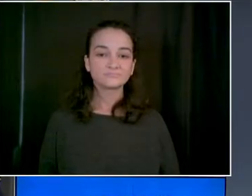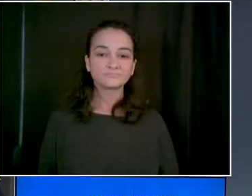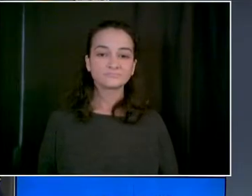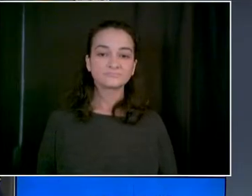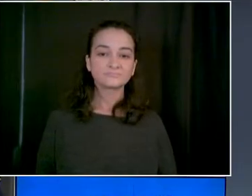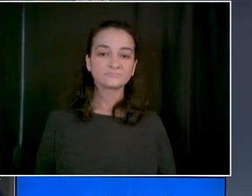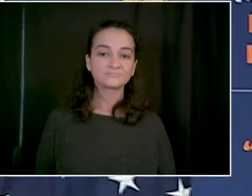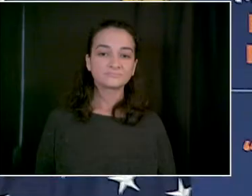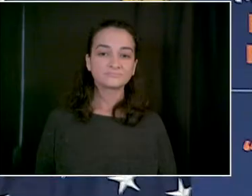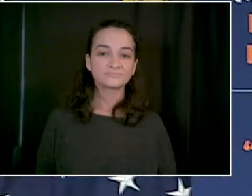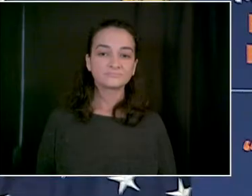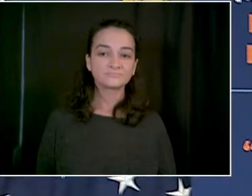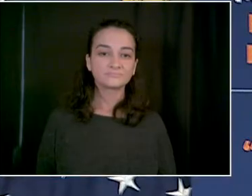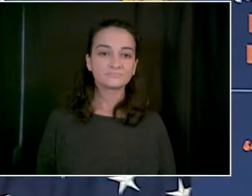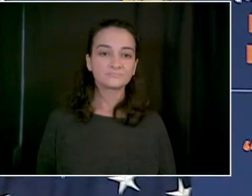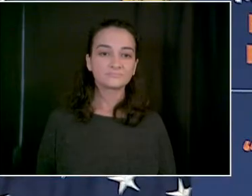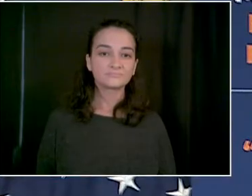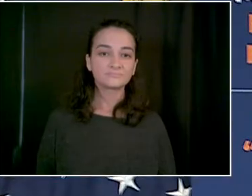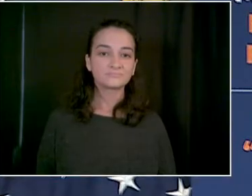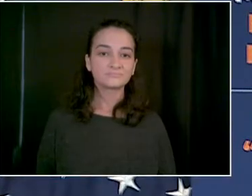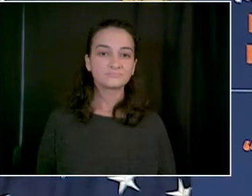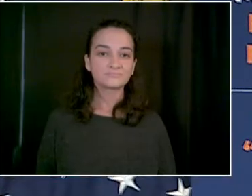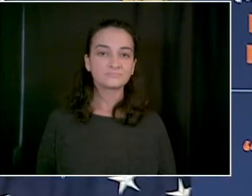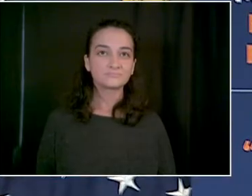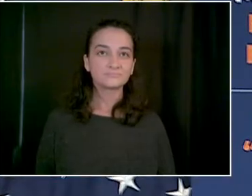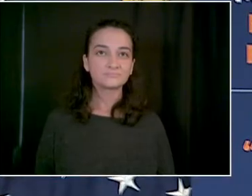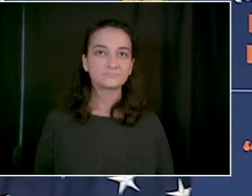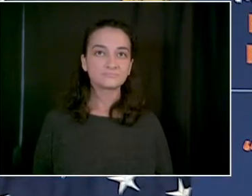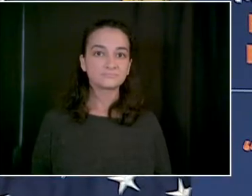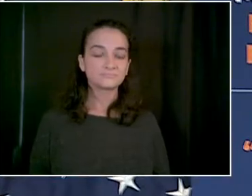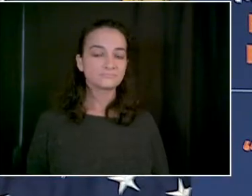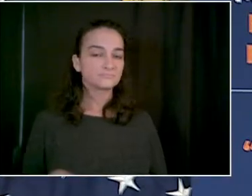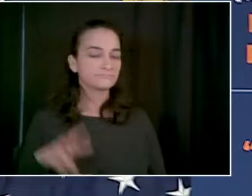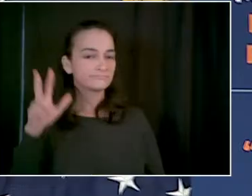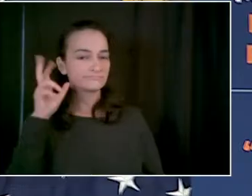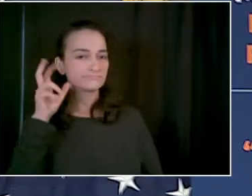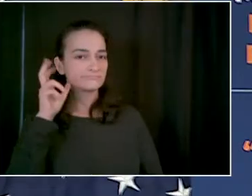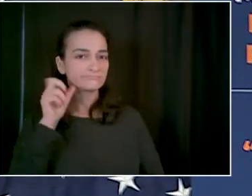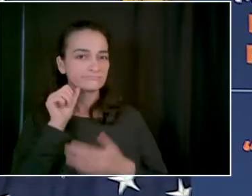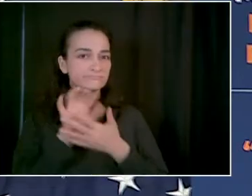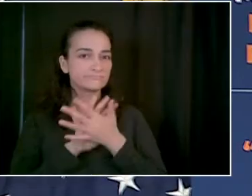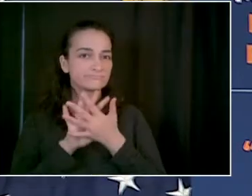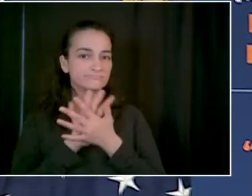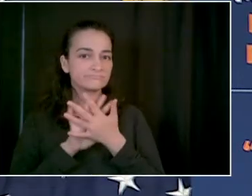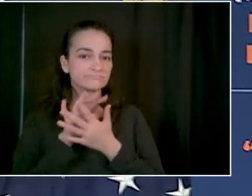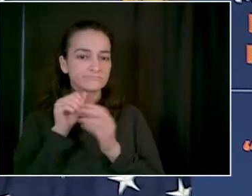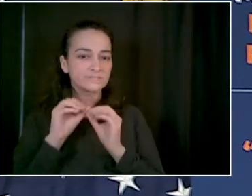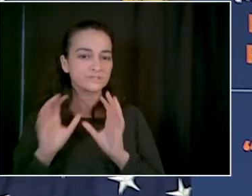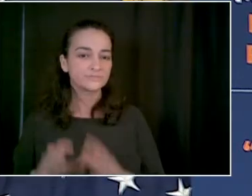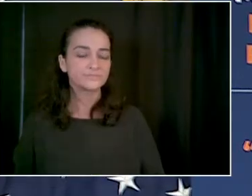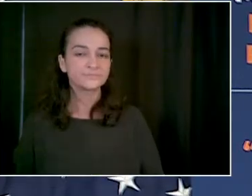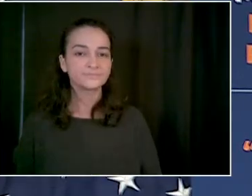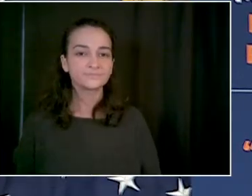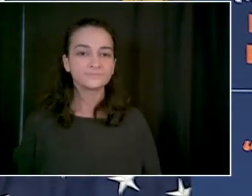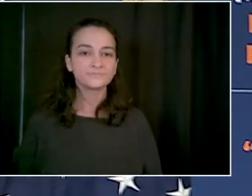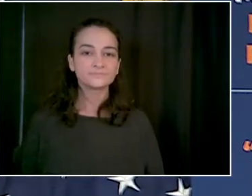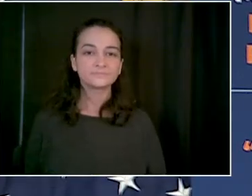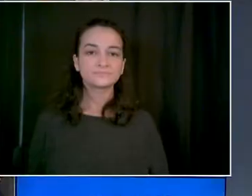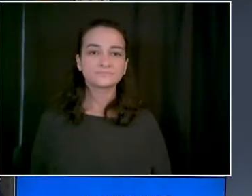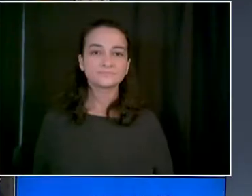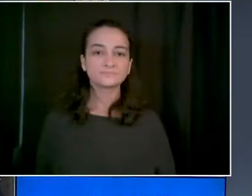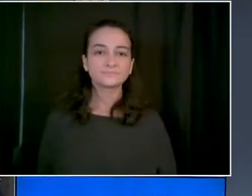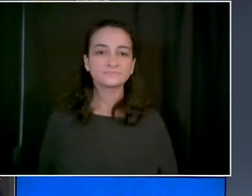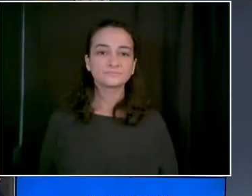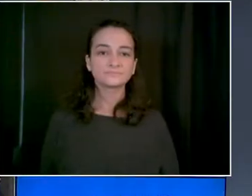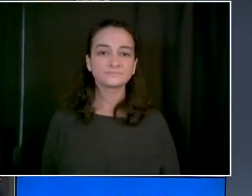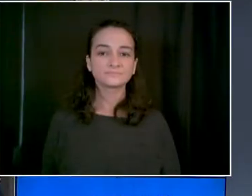think there's a great deal of things we could do, but right now the city council must re-examine that. Is your hand up? No. I didn't raise my hand. Okay, Craig?